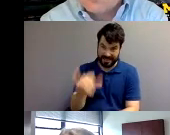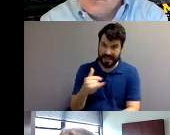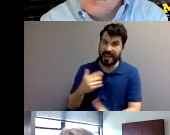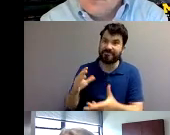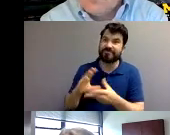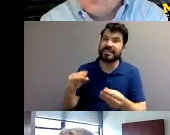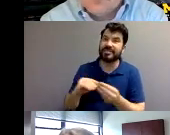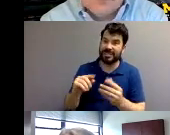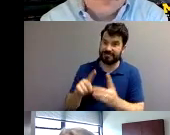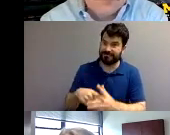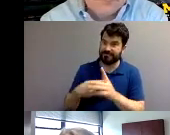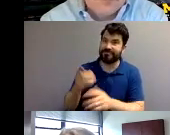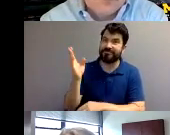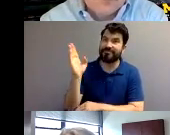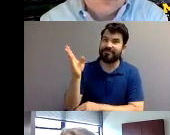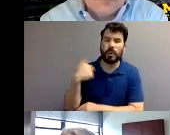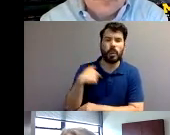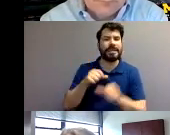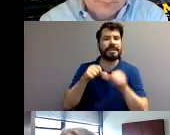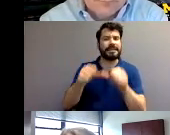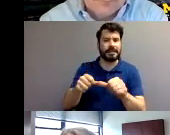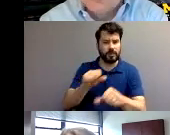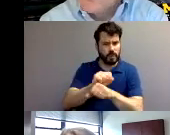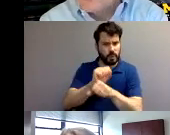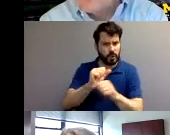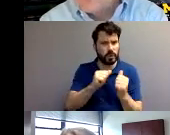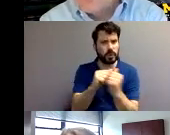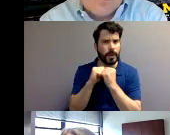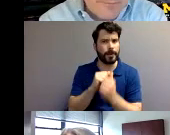but one that I know we'll continue to work on together moving forward.